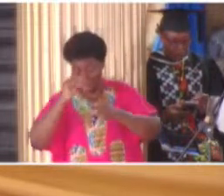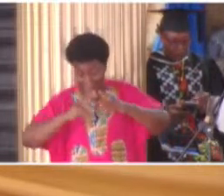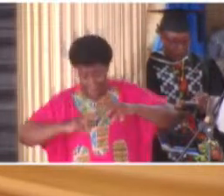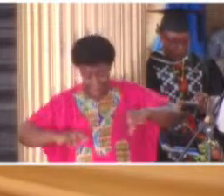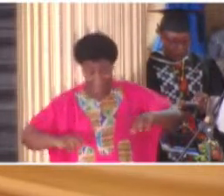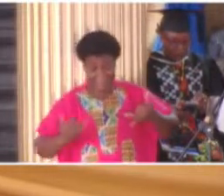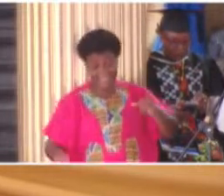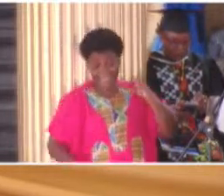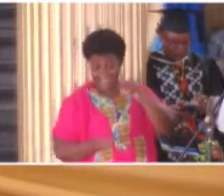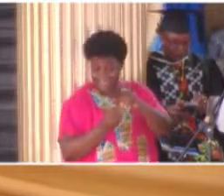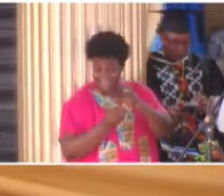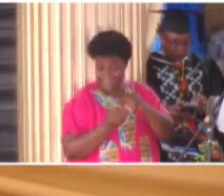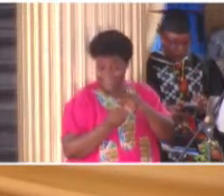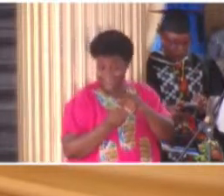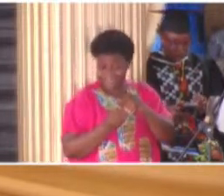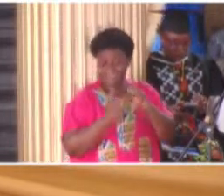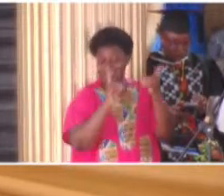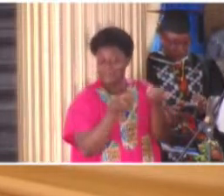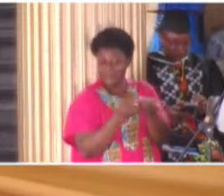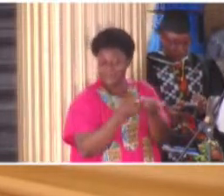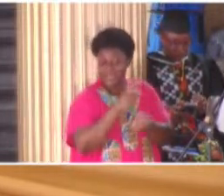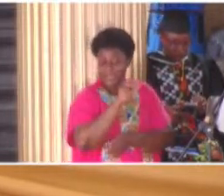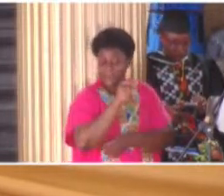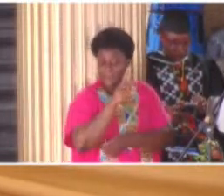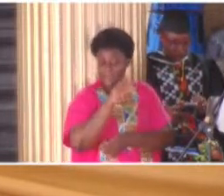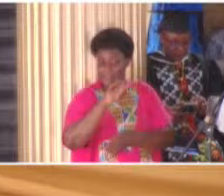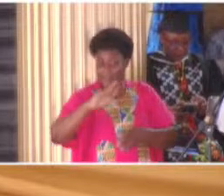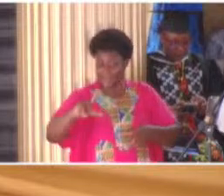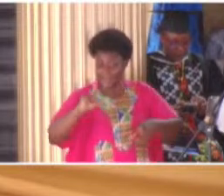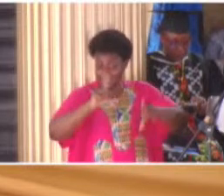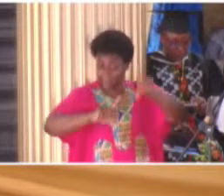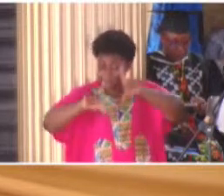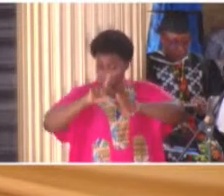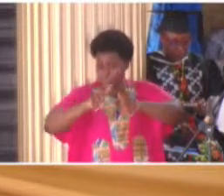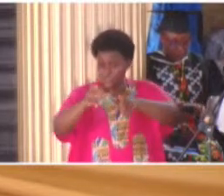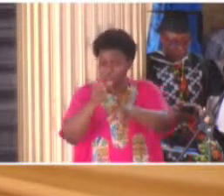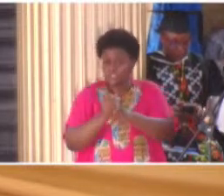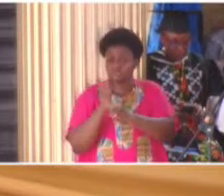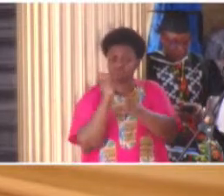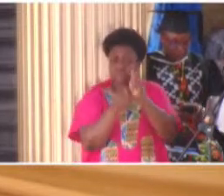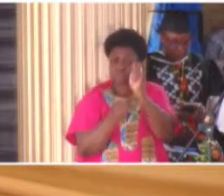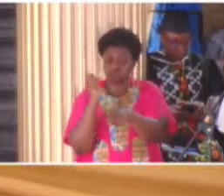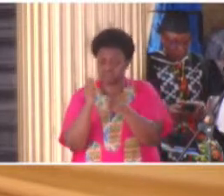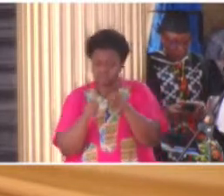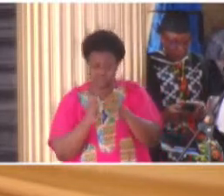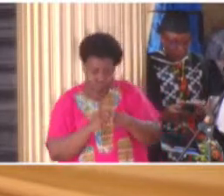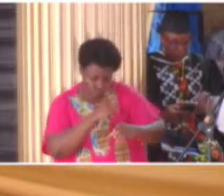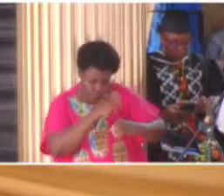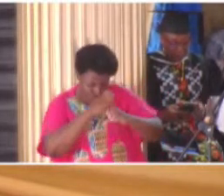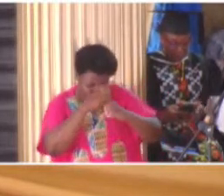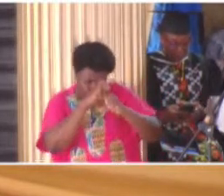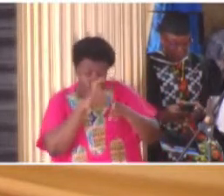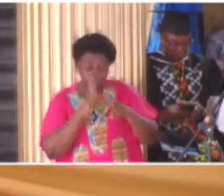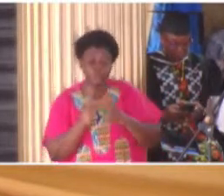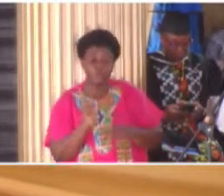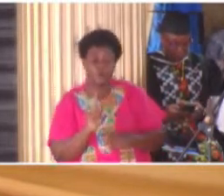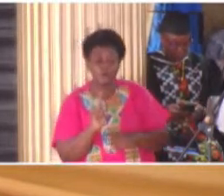the Department of Medical Laboratory Sciences has received a generous donation of microscopes from the Turkish ambassador to